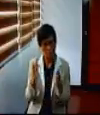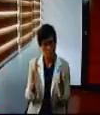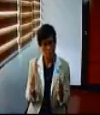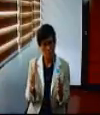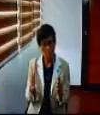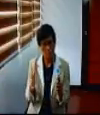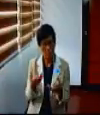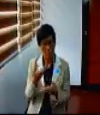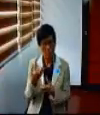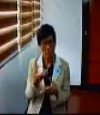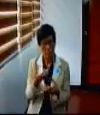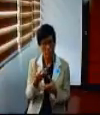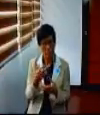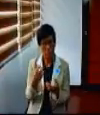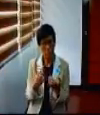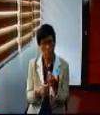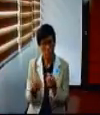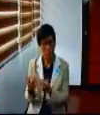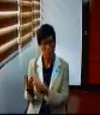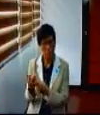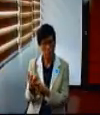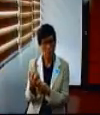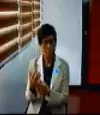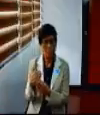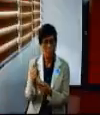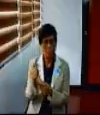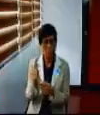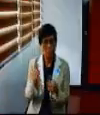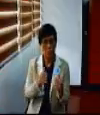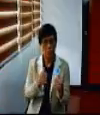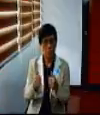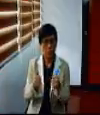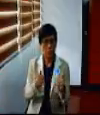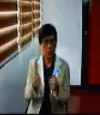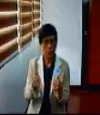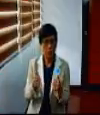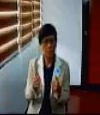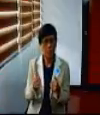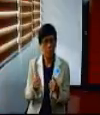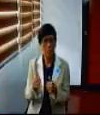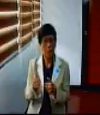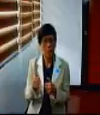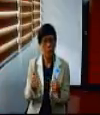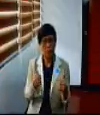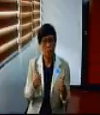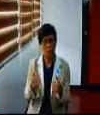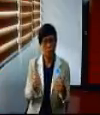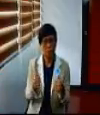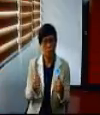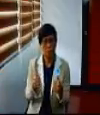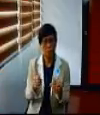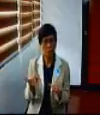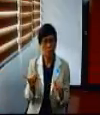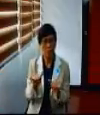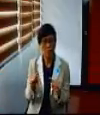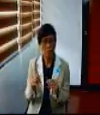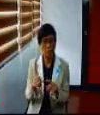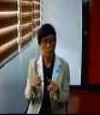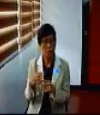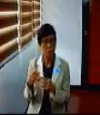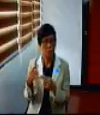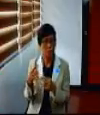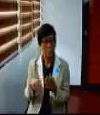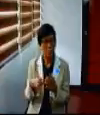cultural dispute settlements, or arbitration, are also very useful. Similarly, as I'll draw on examples in a